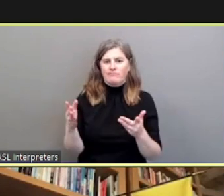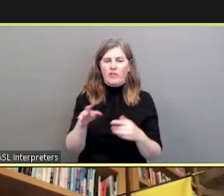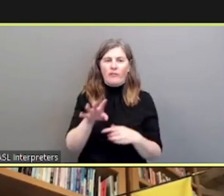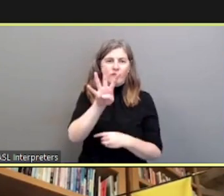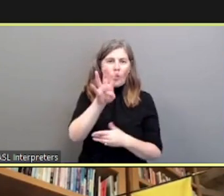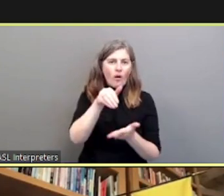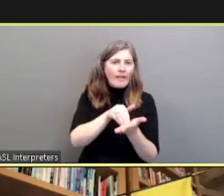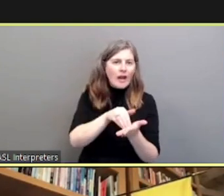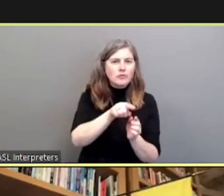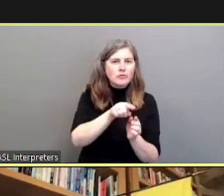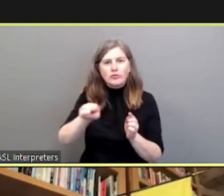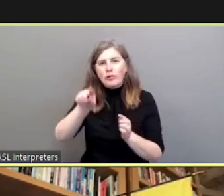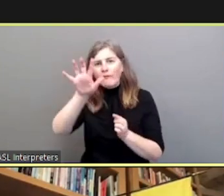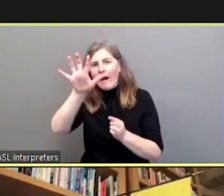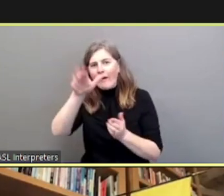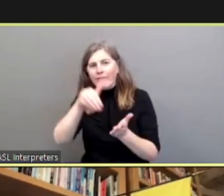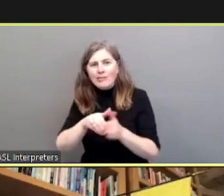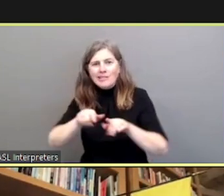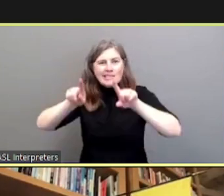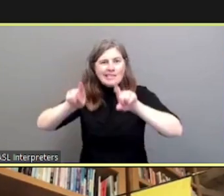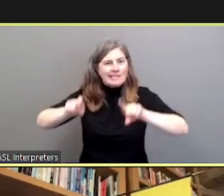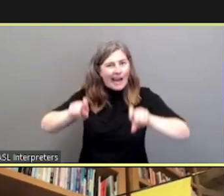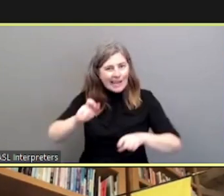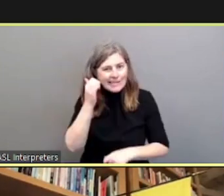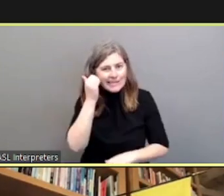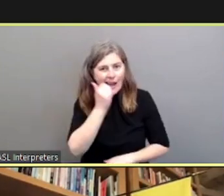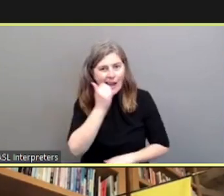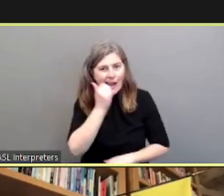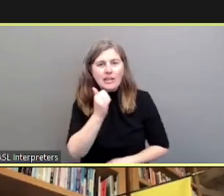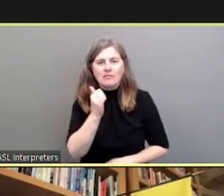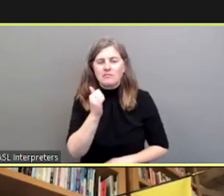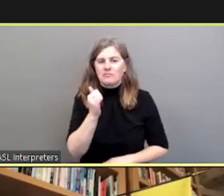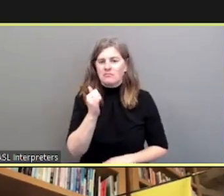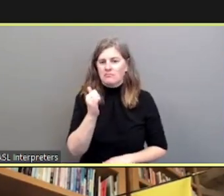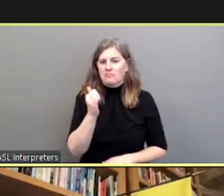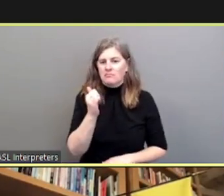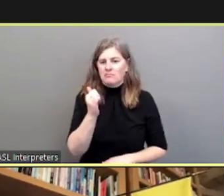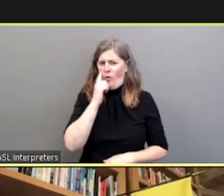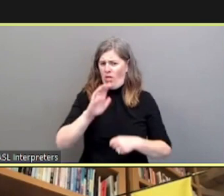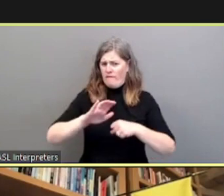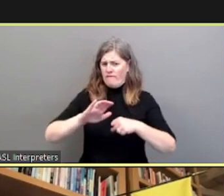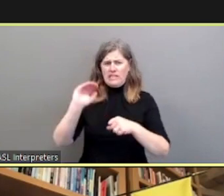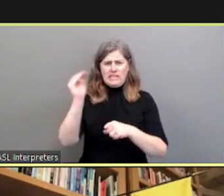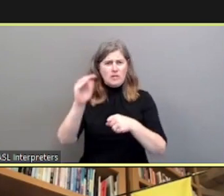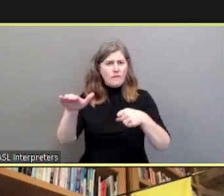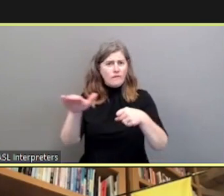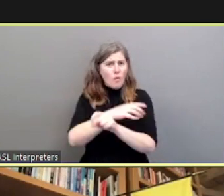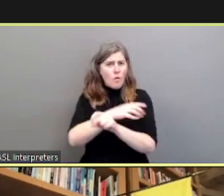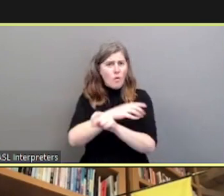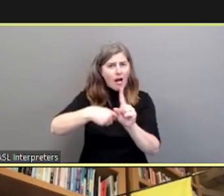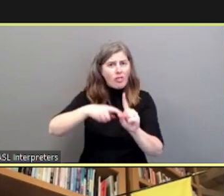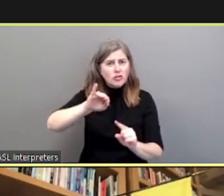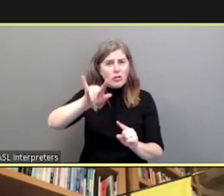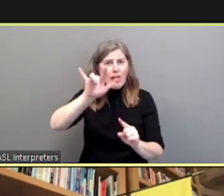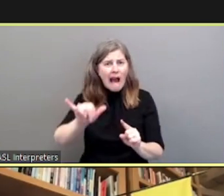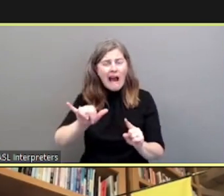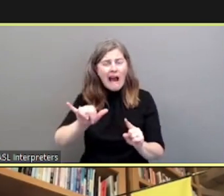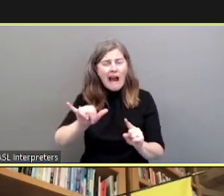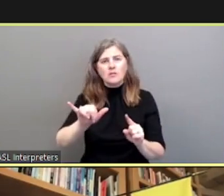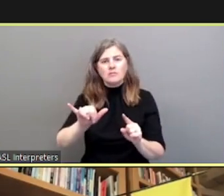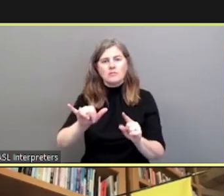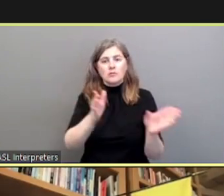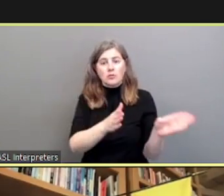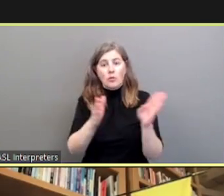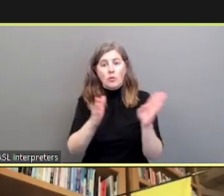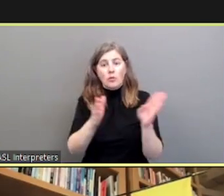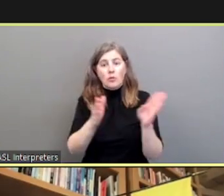5,000 tests, 3,500 to 5,000 tests in almost the entire month of July, to over 10,000